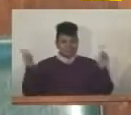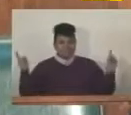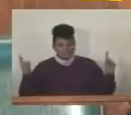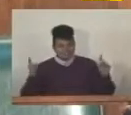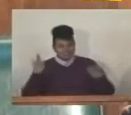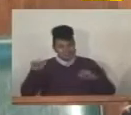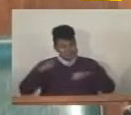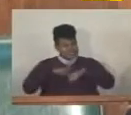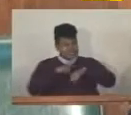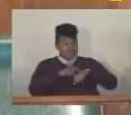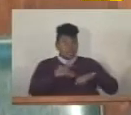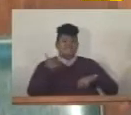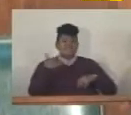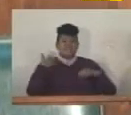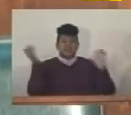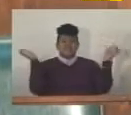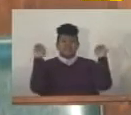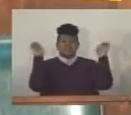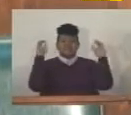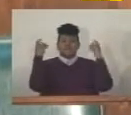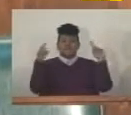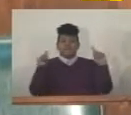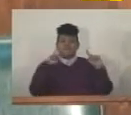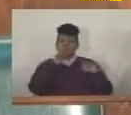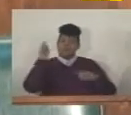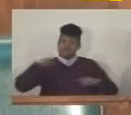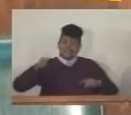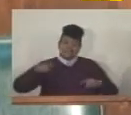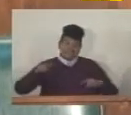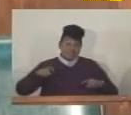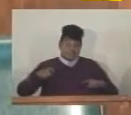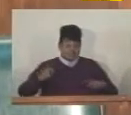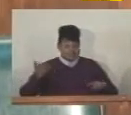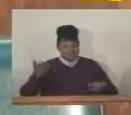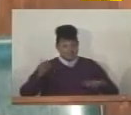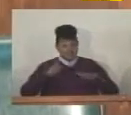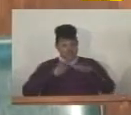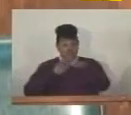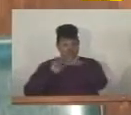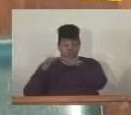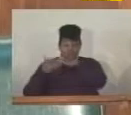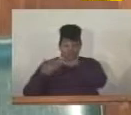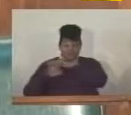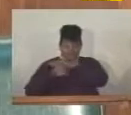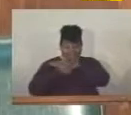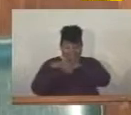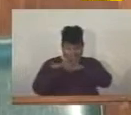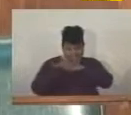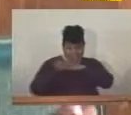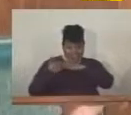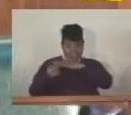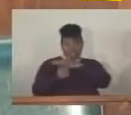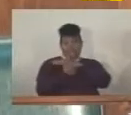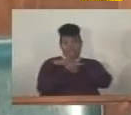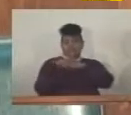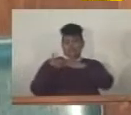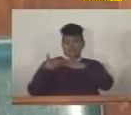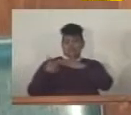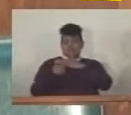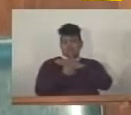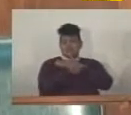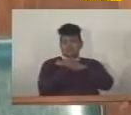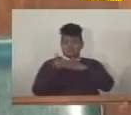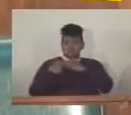felt that the state of emergency was necessary island-wide because